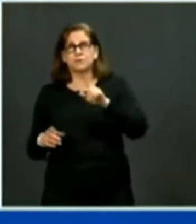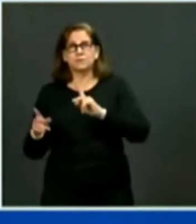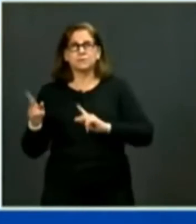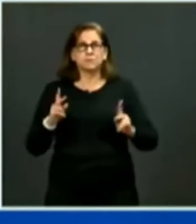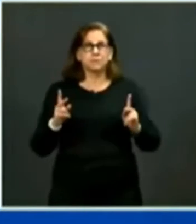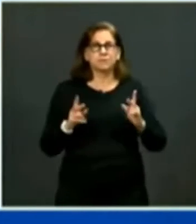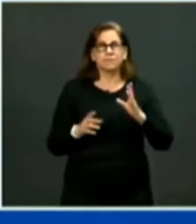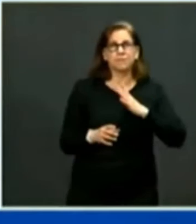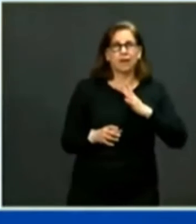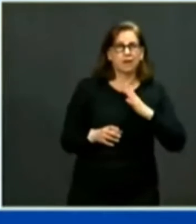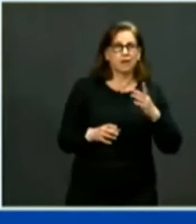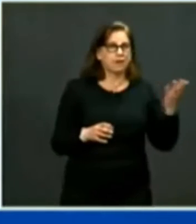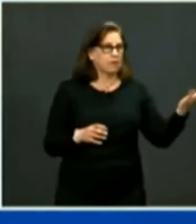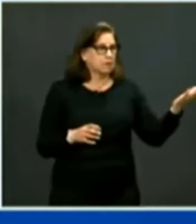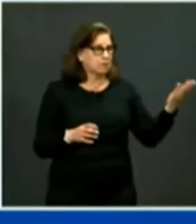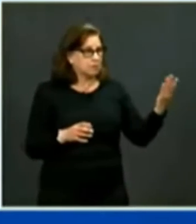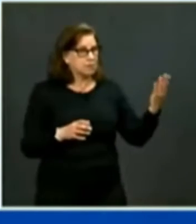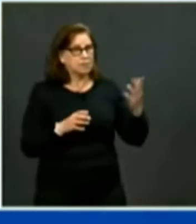to reduce gun violence.